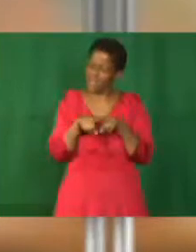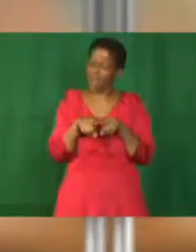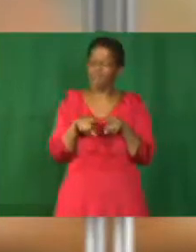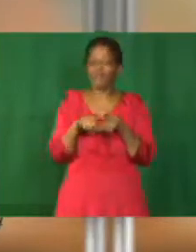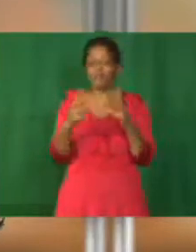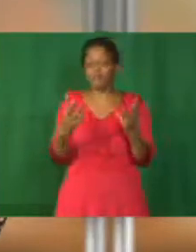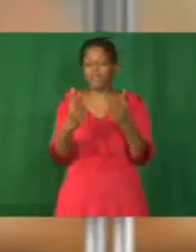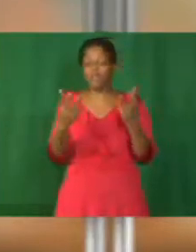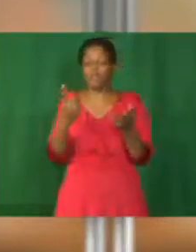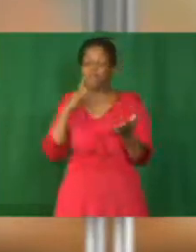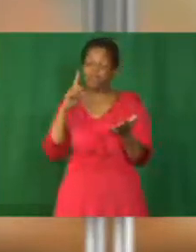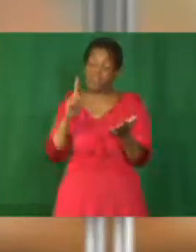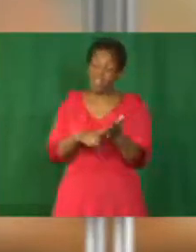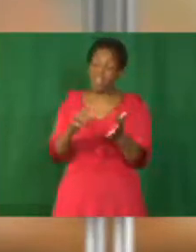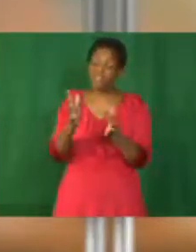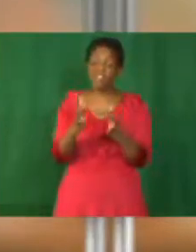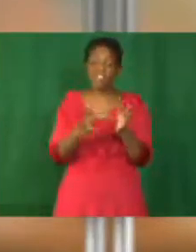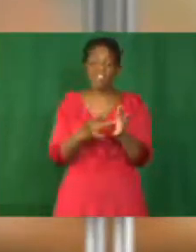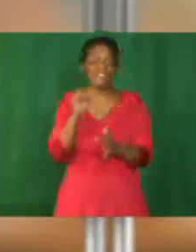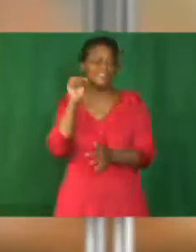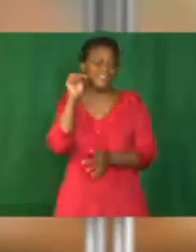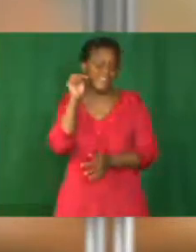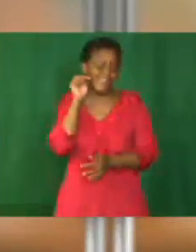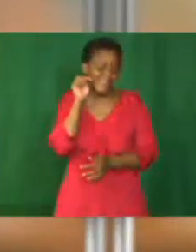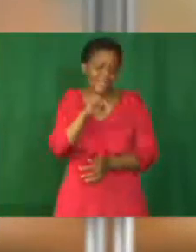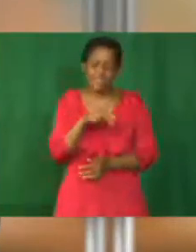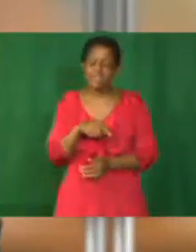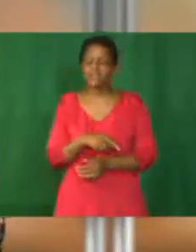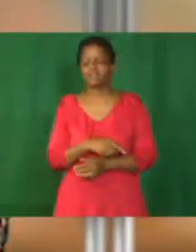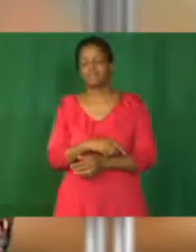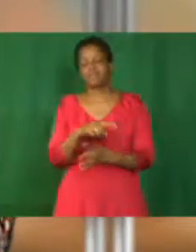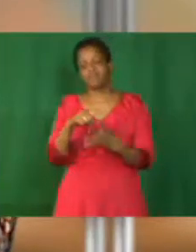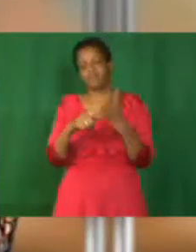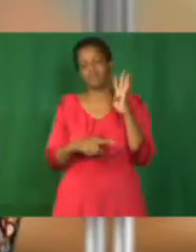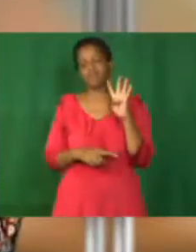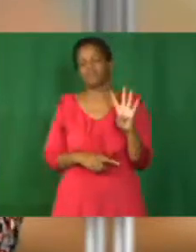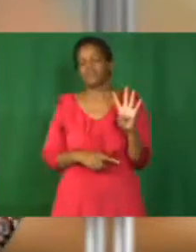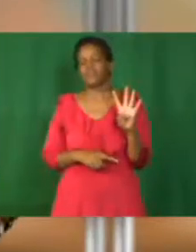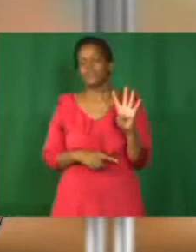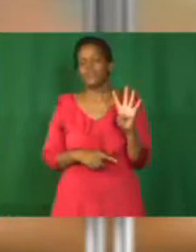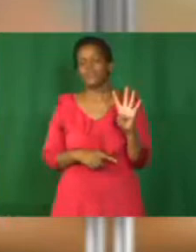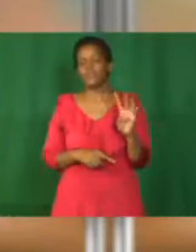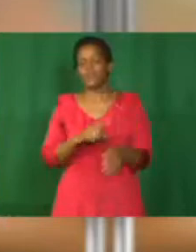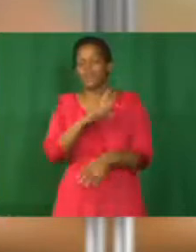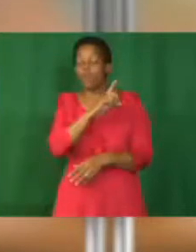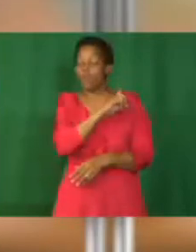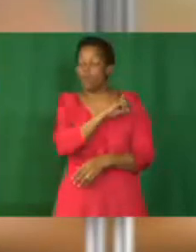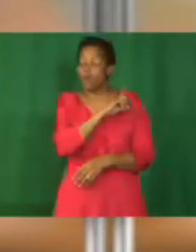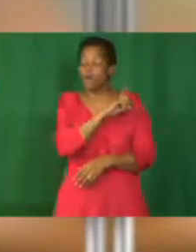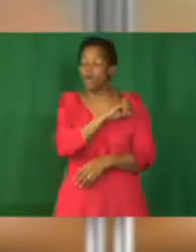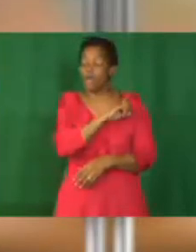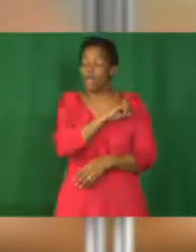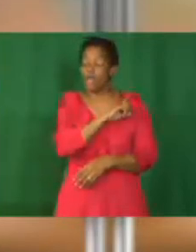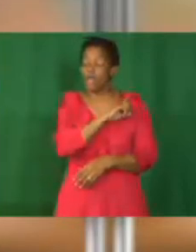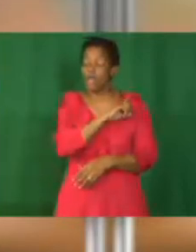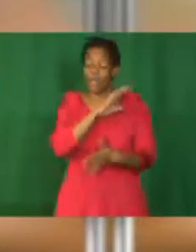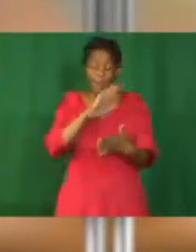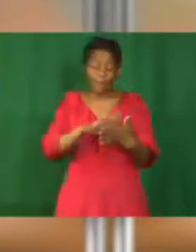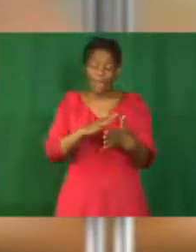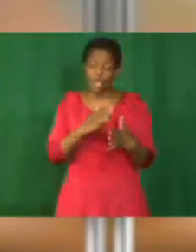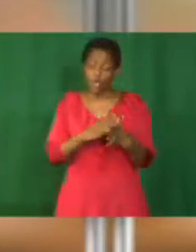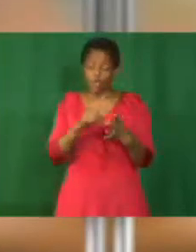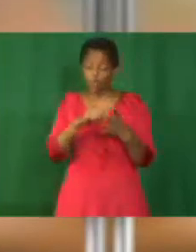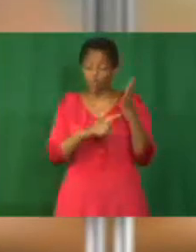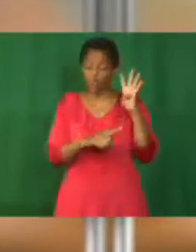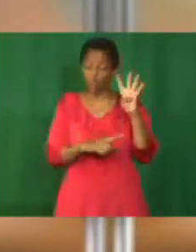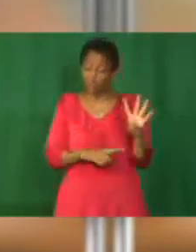those characteristics. Why is that? It is because these characteristics are actually a lesson